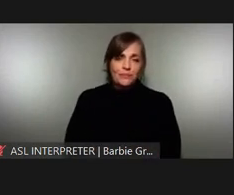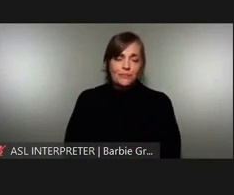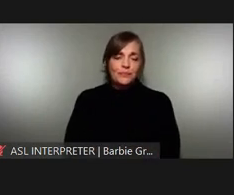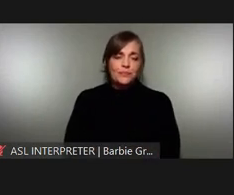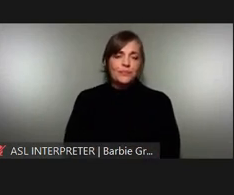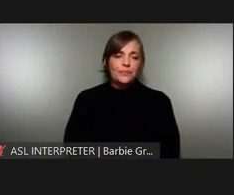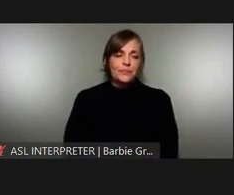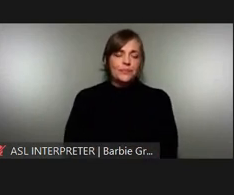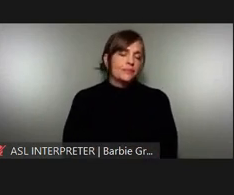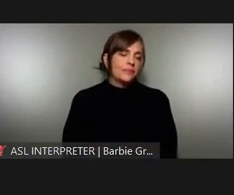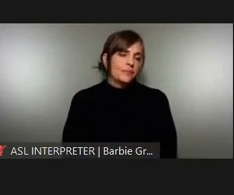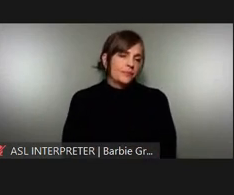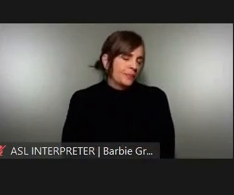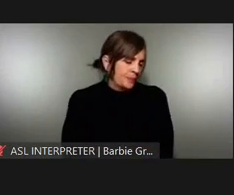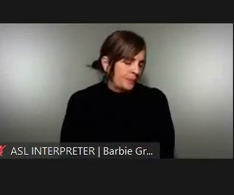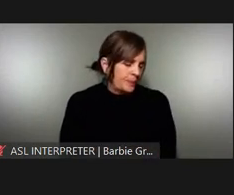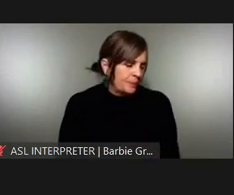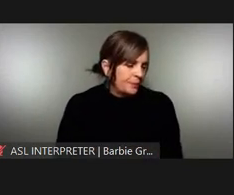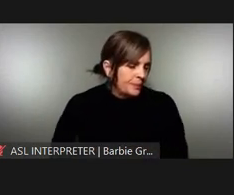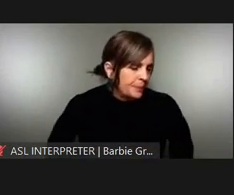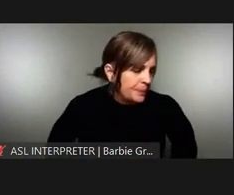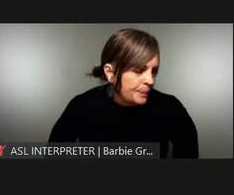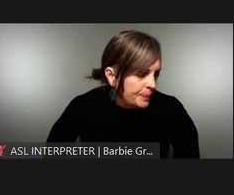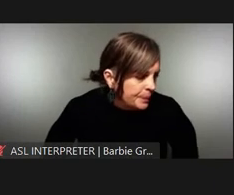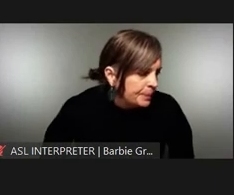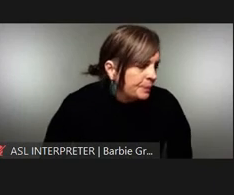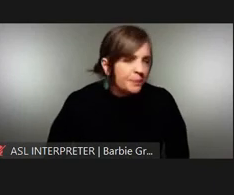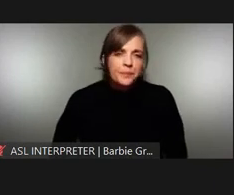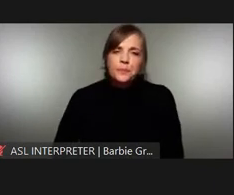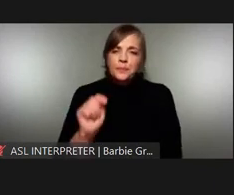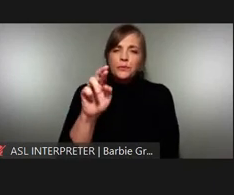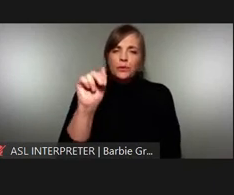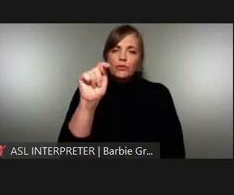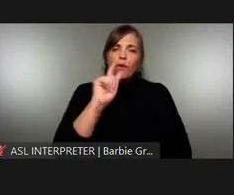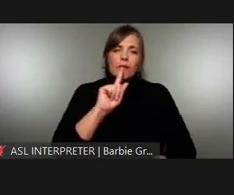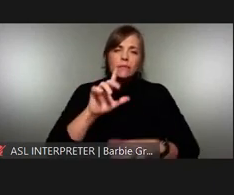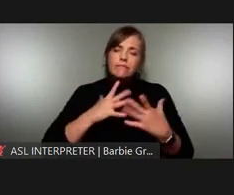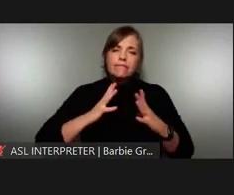is embracing this organizational excellence.